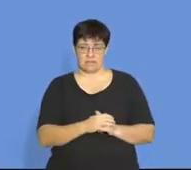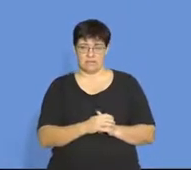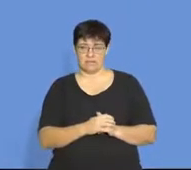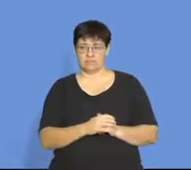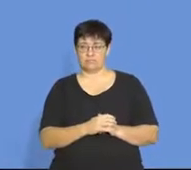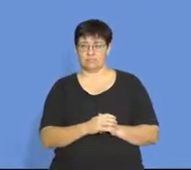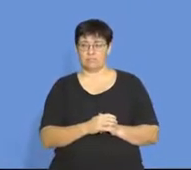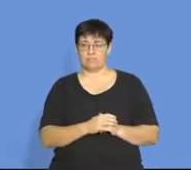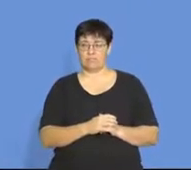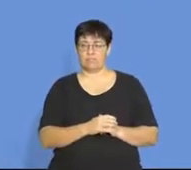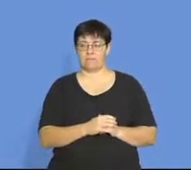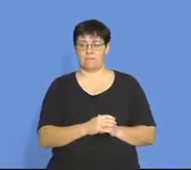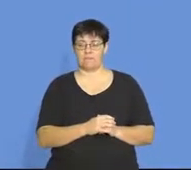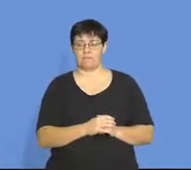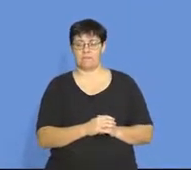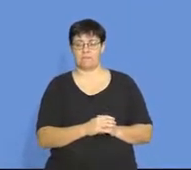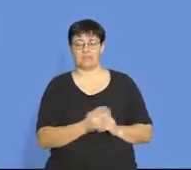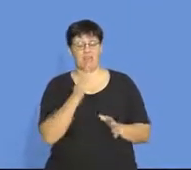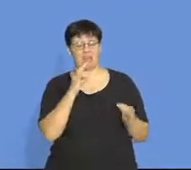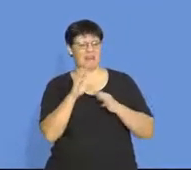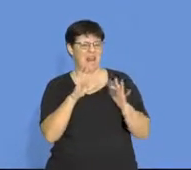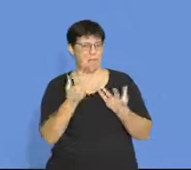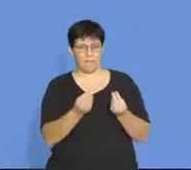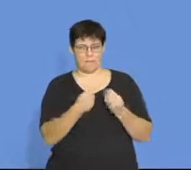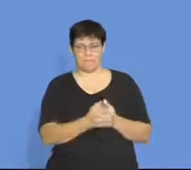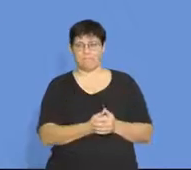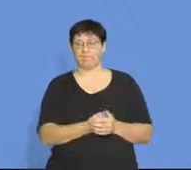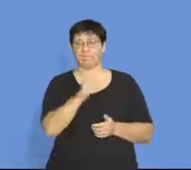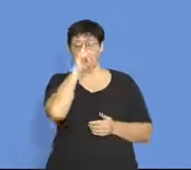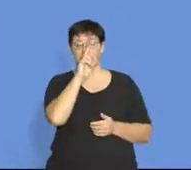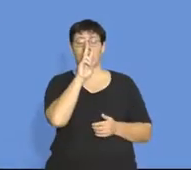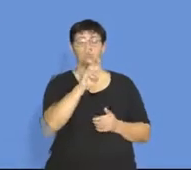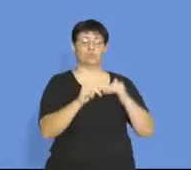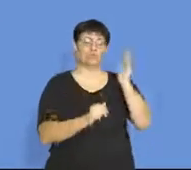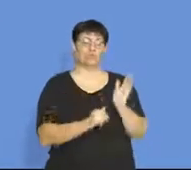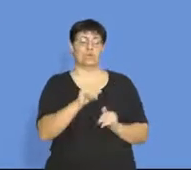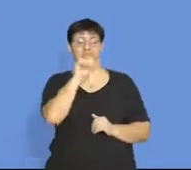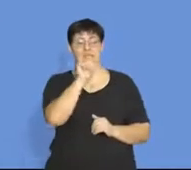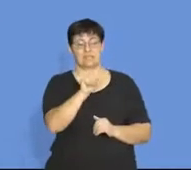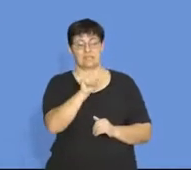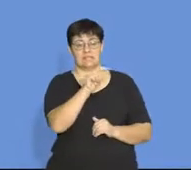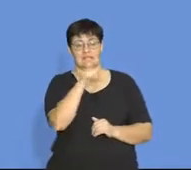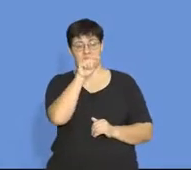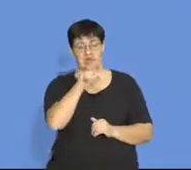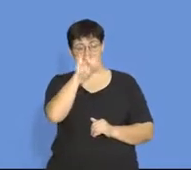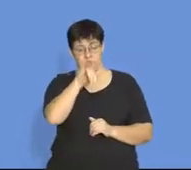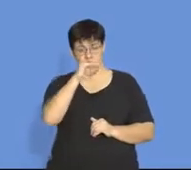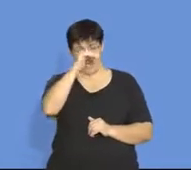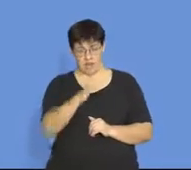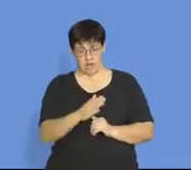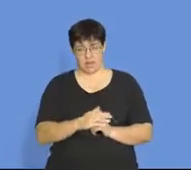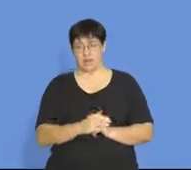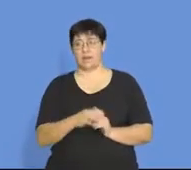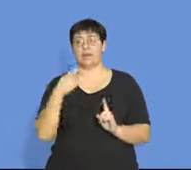to show you how you get what I have on the board here, remember this was 2 into 6 divided by